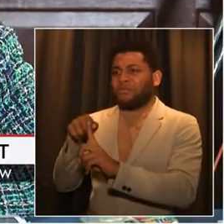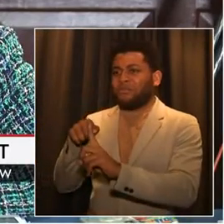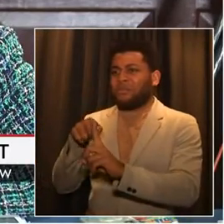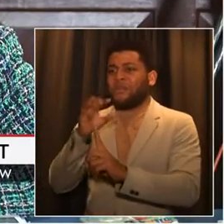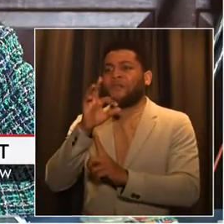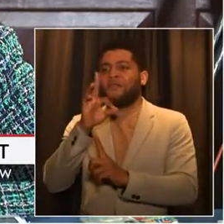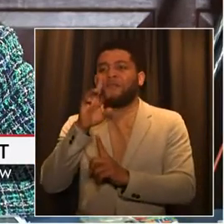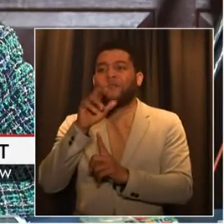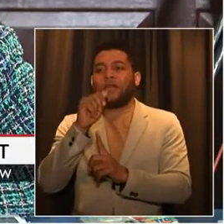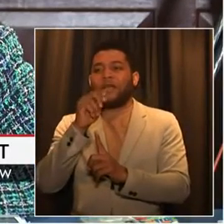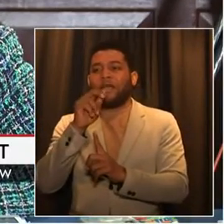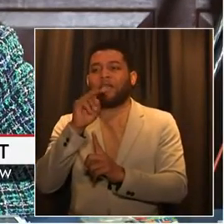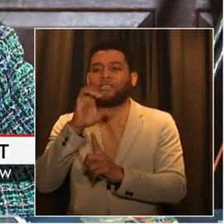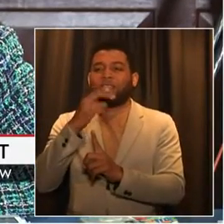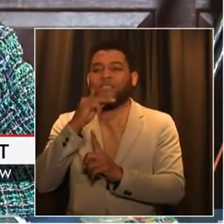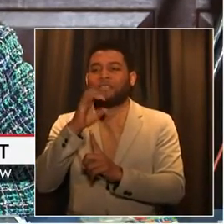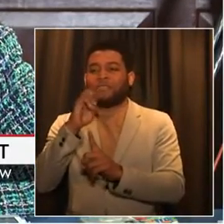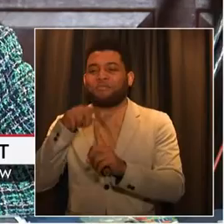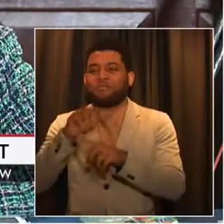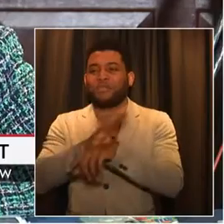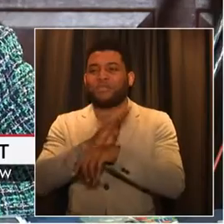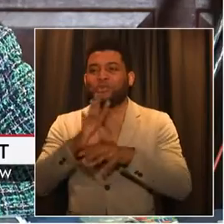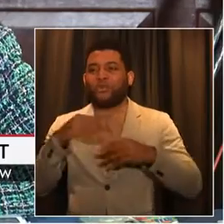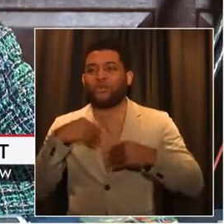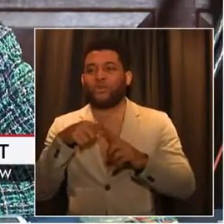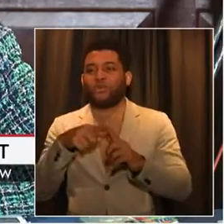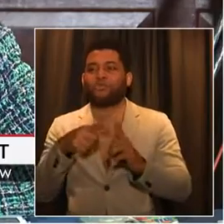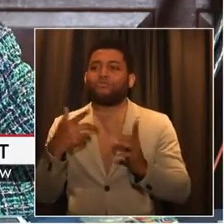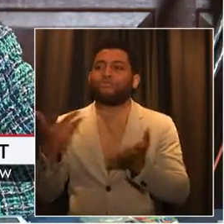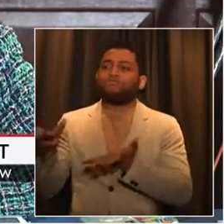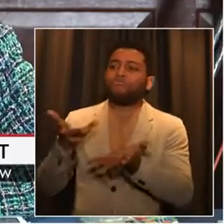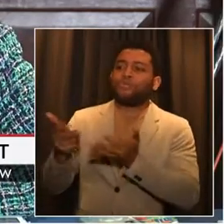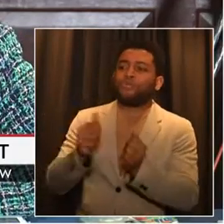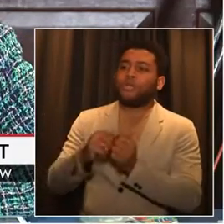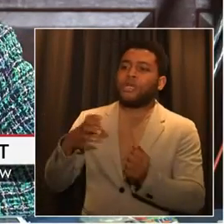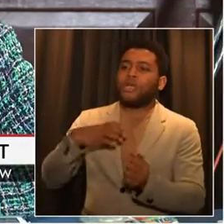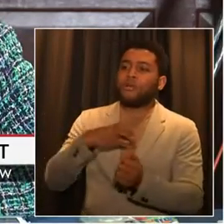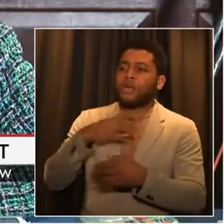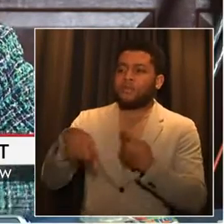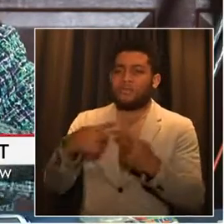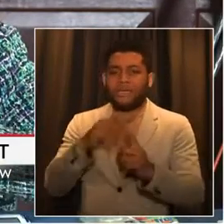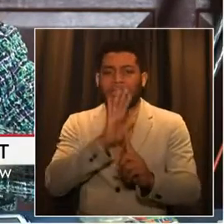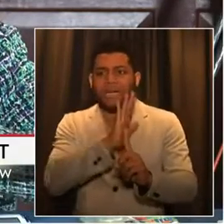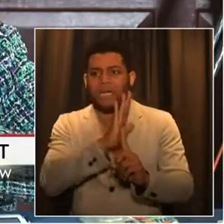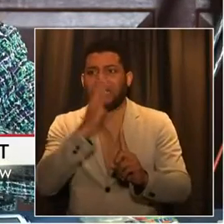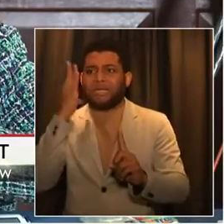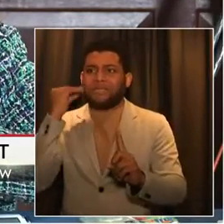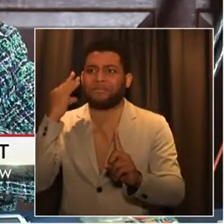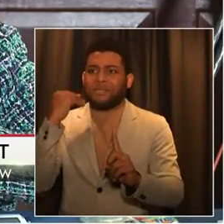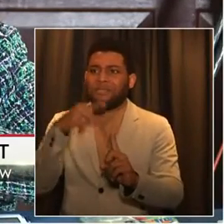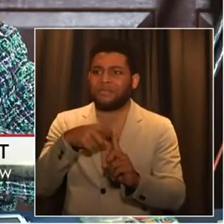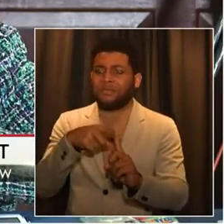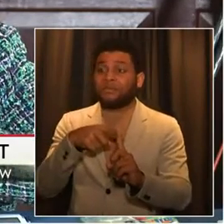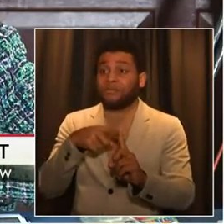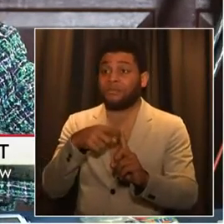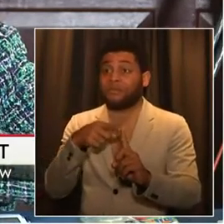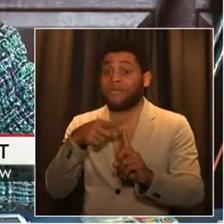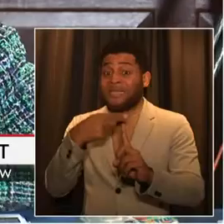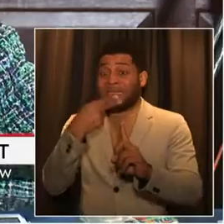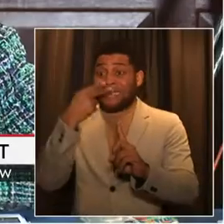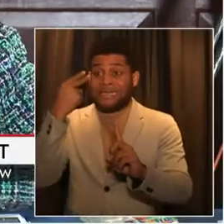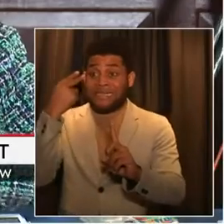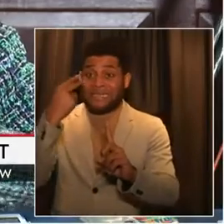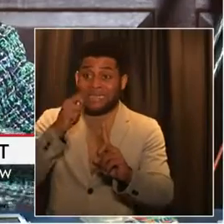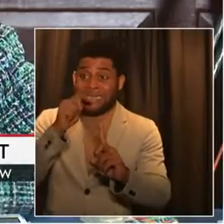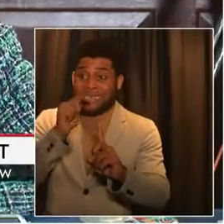spoke to the council about his experience in D.C. And he, just as a